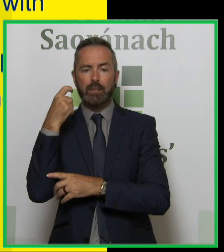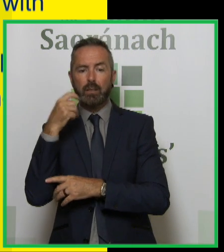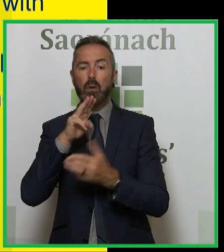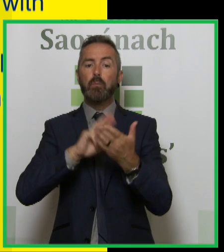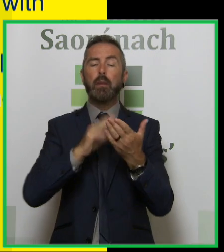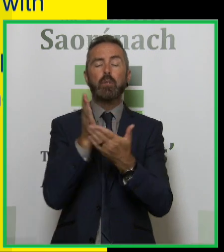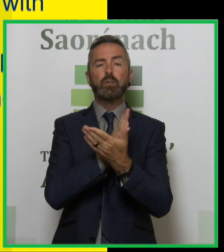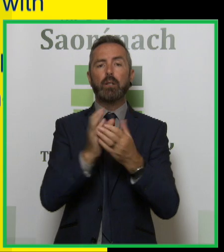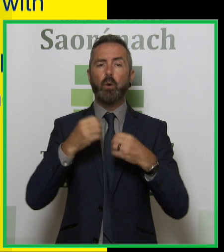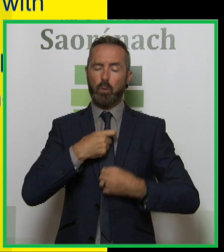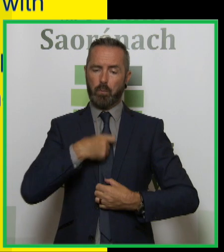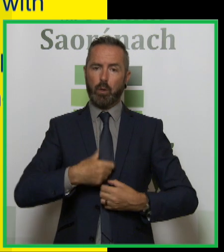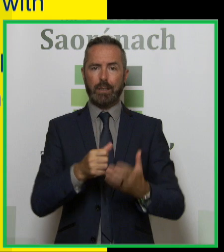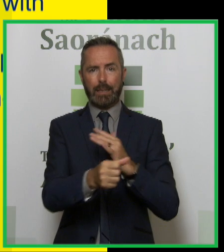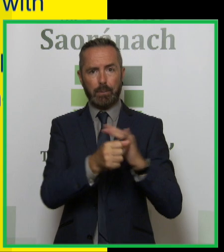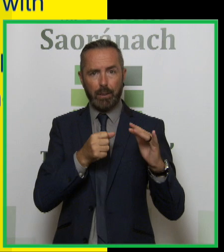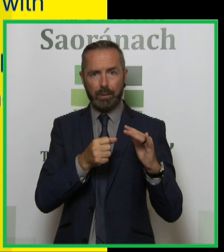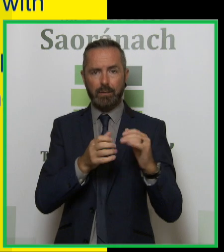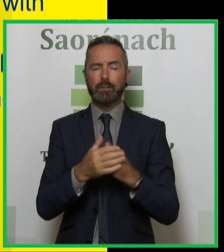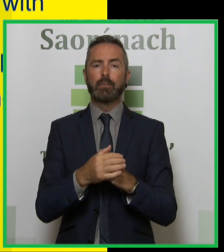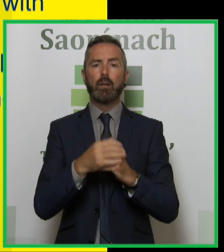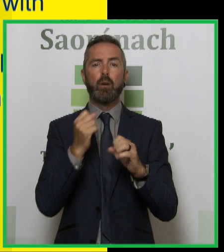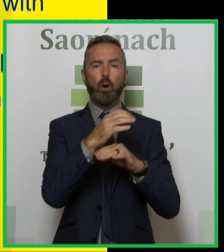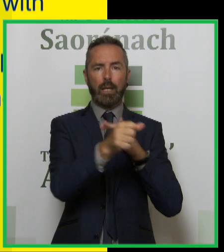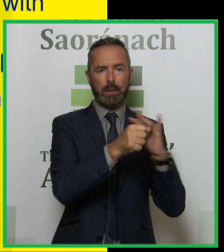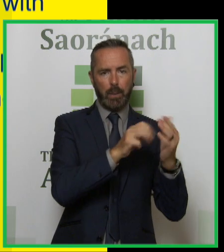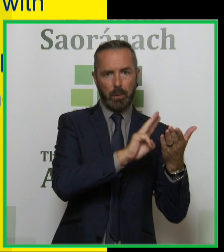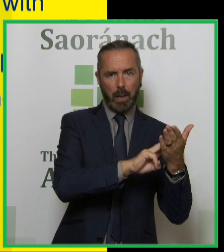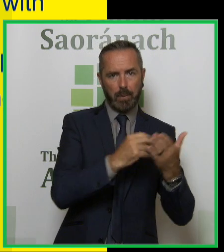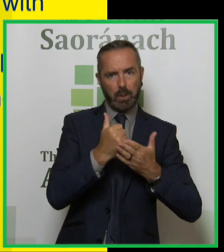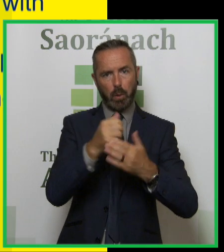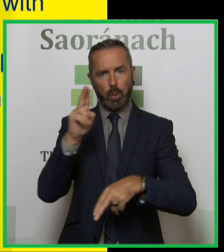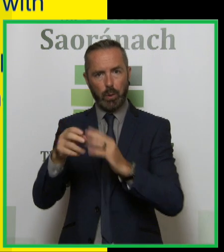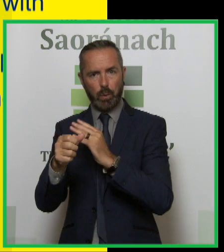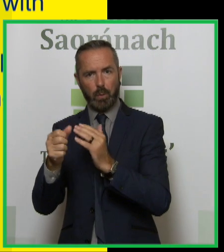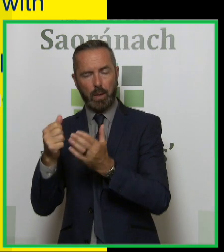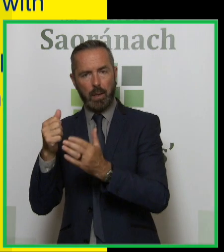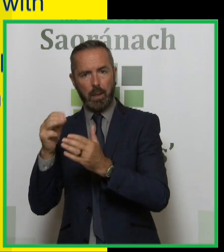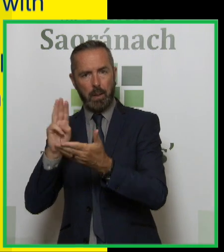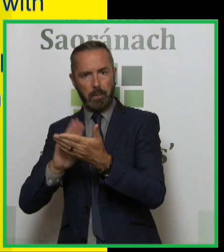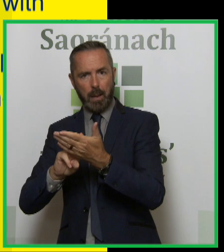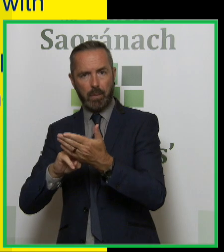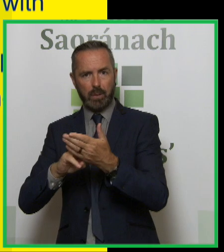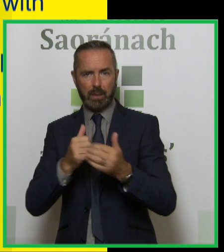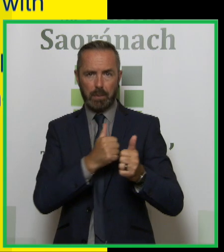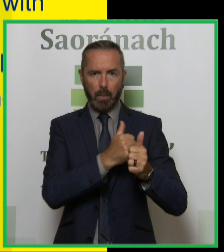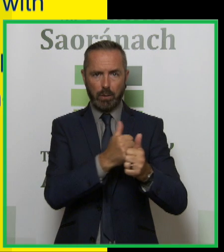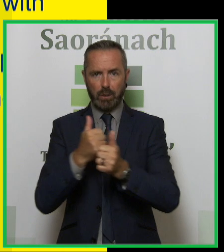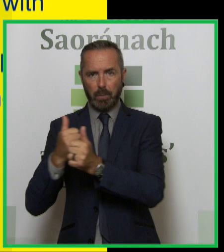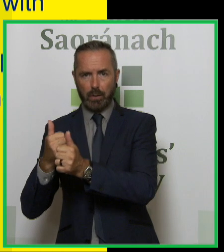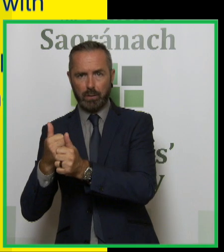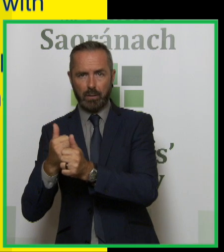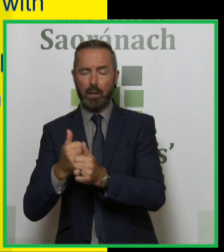and recovery. Experienced older members support newer members on a sponsorship basis, which is informal